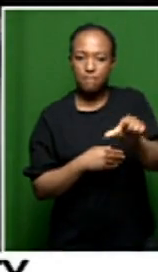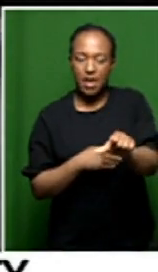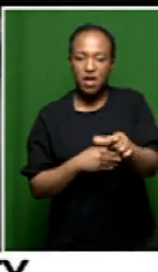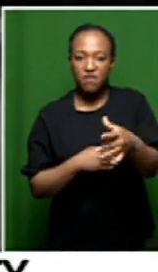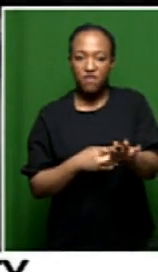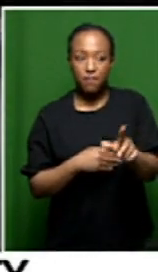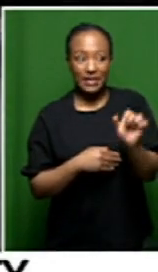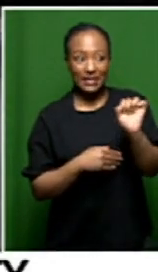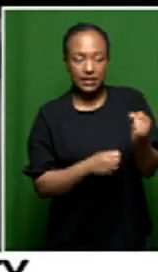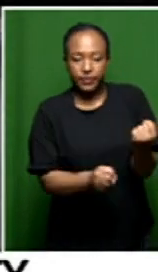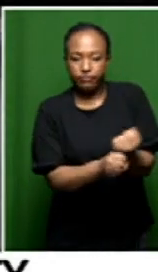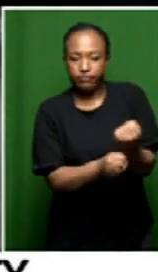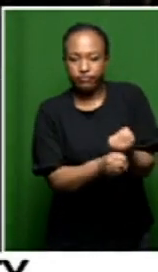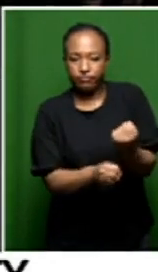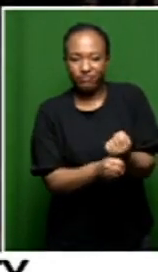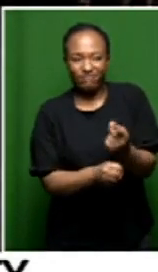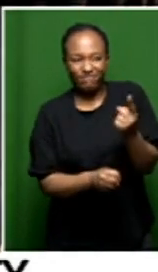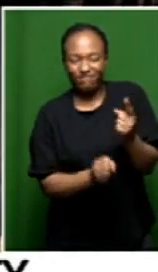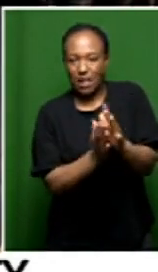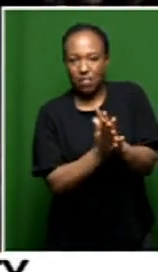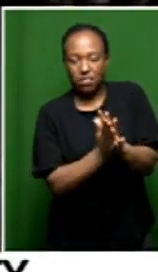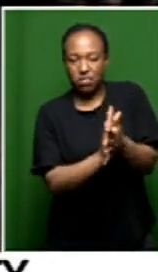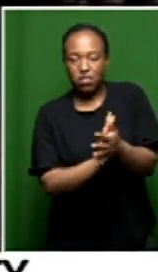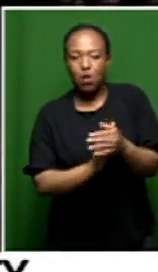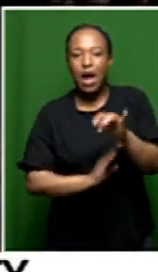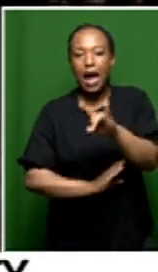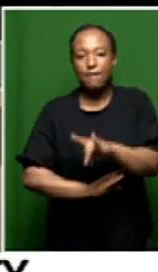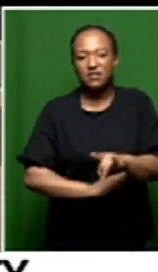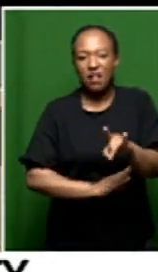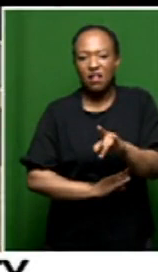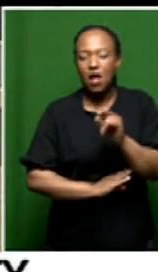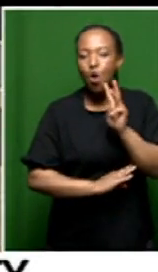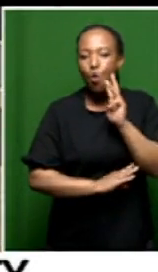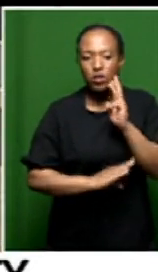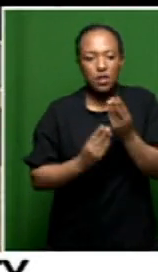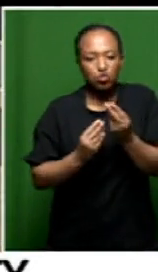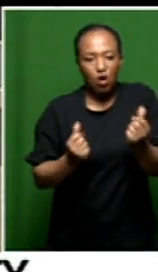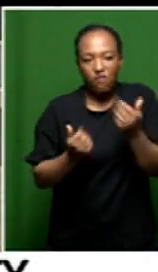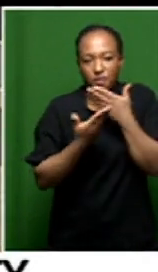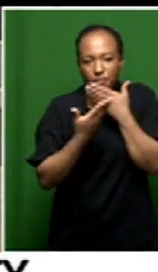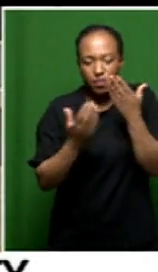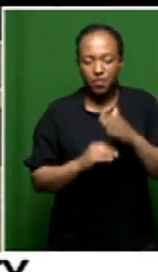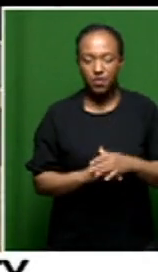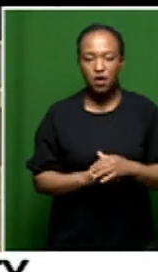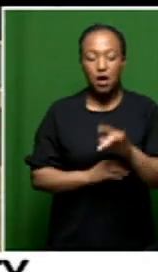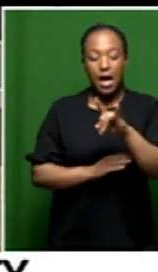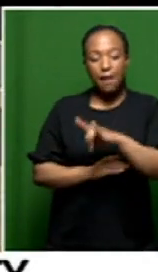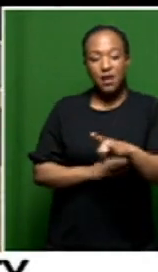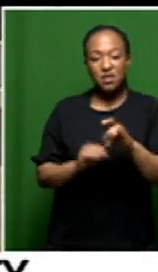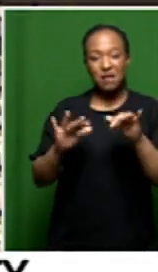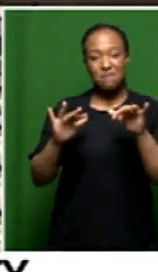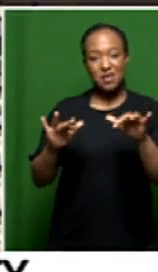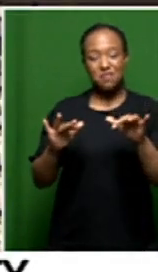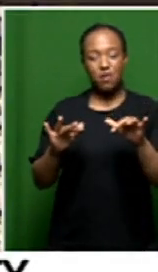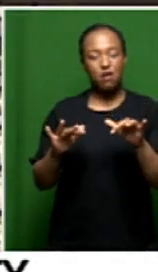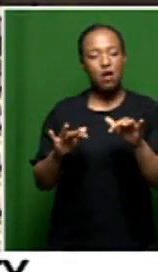came under fire for failing to resolve the Amanskraal water crisis. Fine people of Amanskraal are drinking